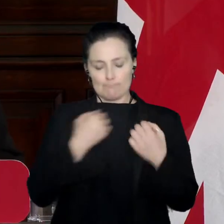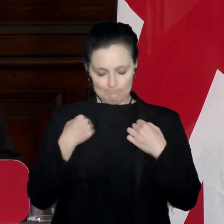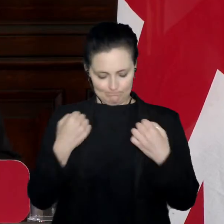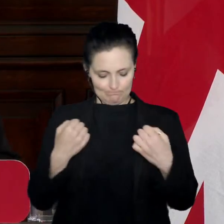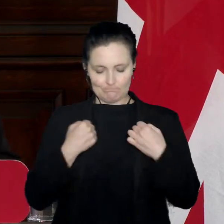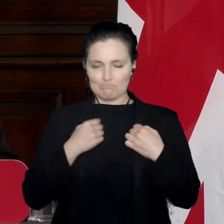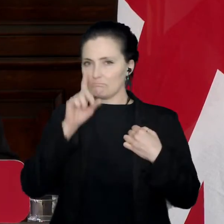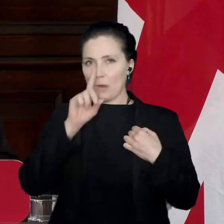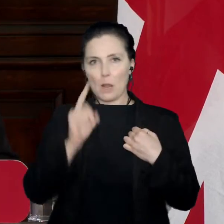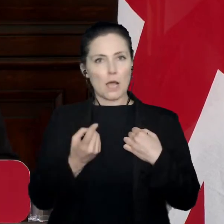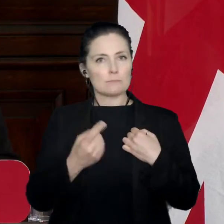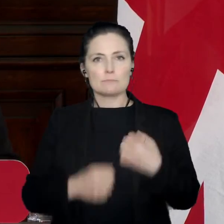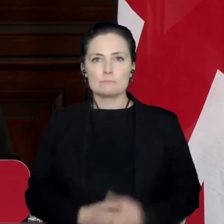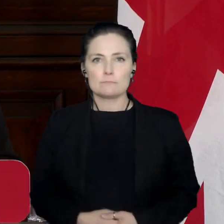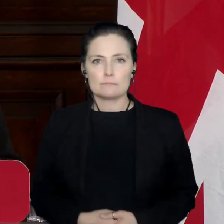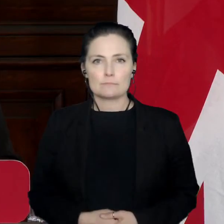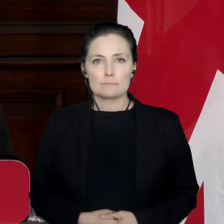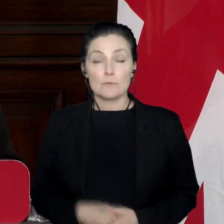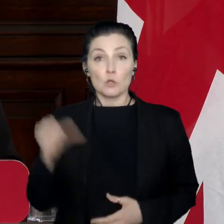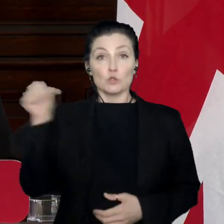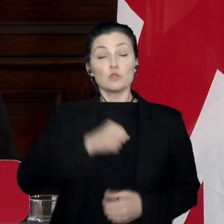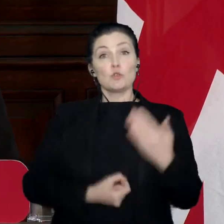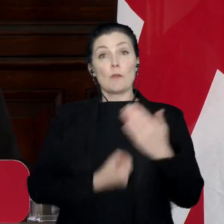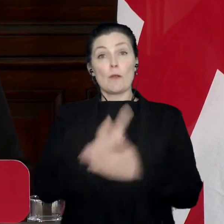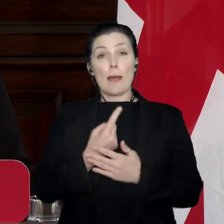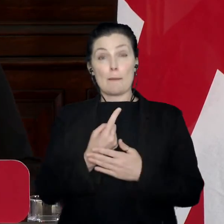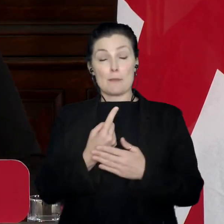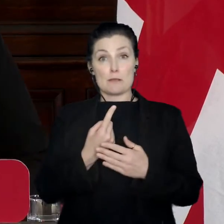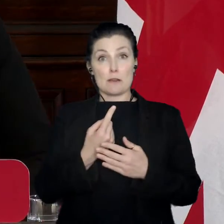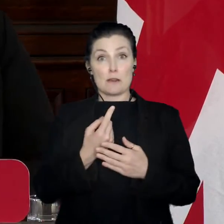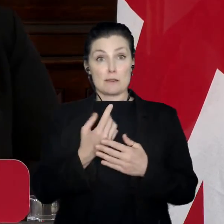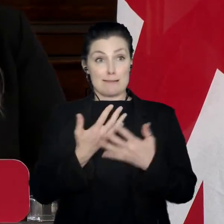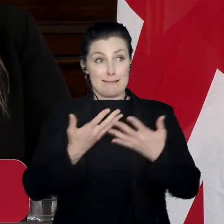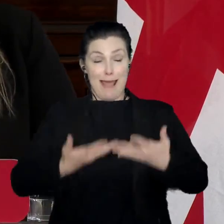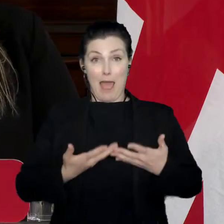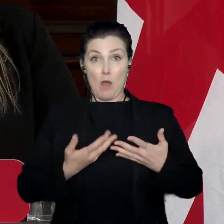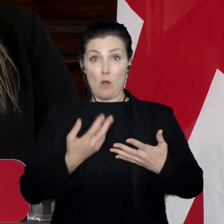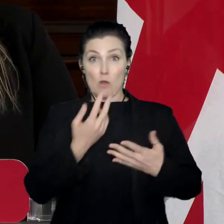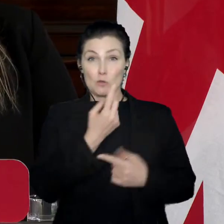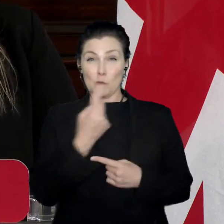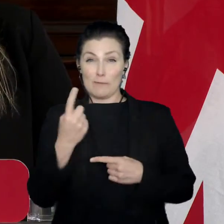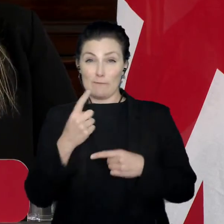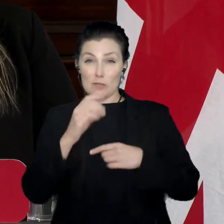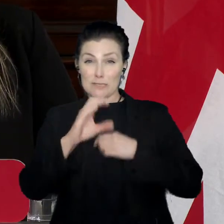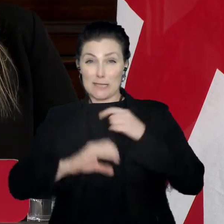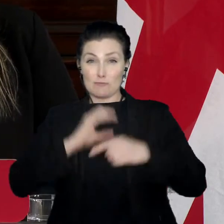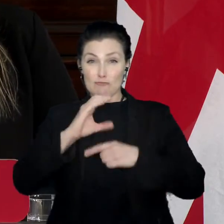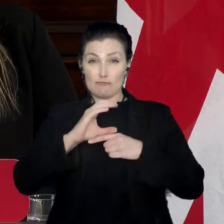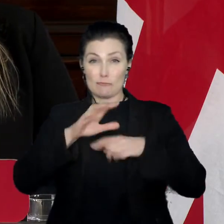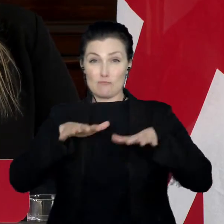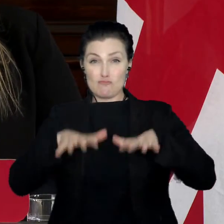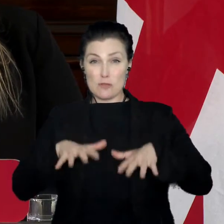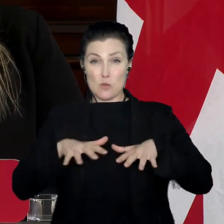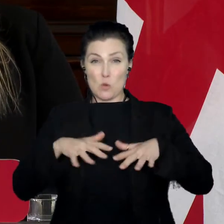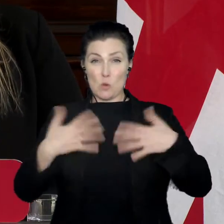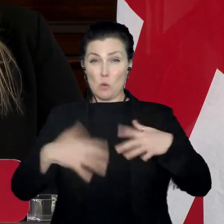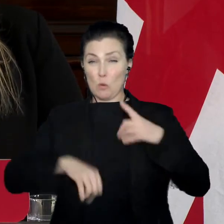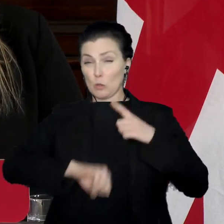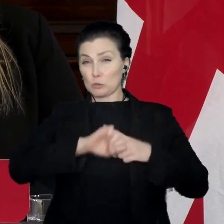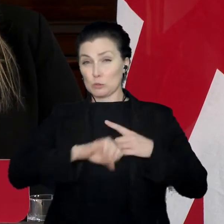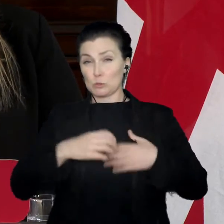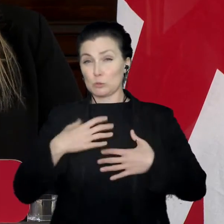have happened in 21st century Britain is astounding, and it's in sharp contrast to the